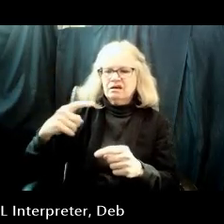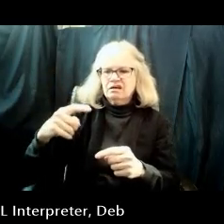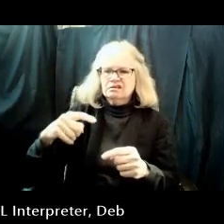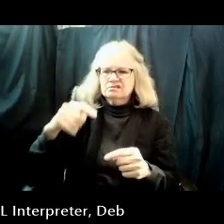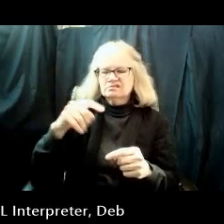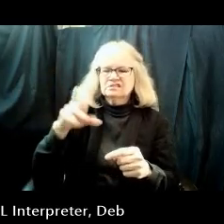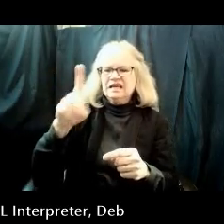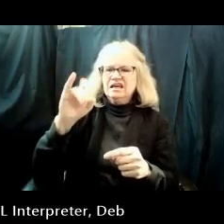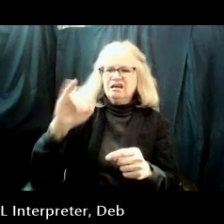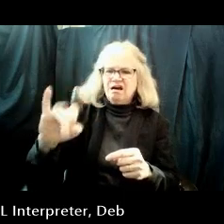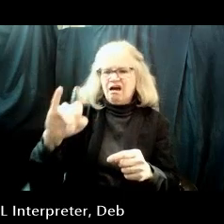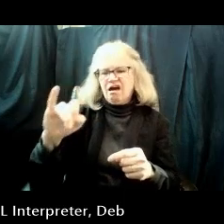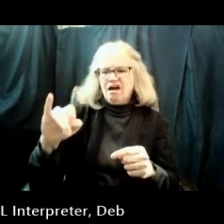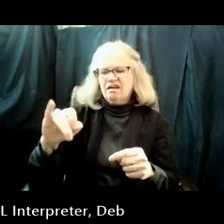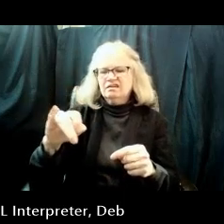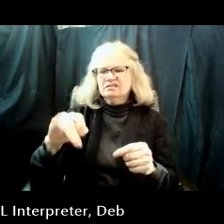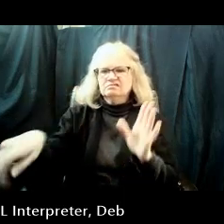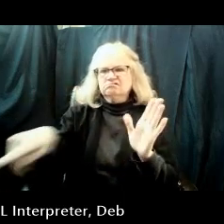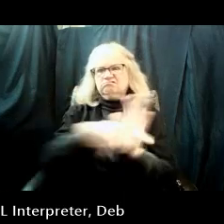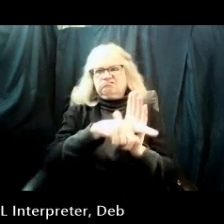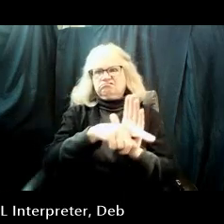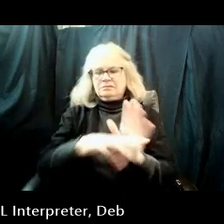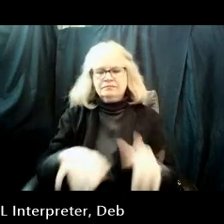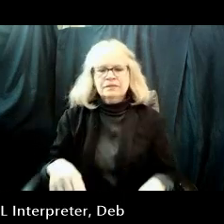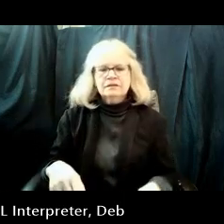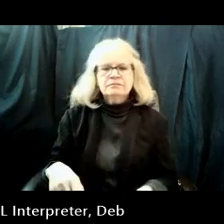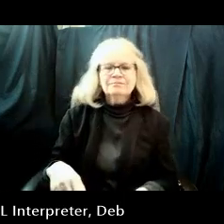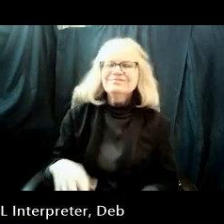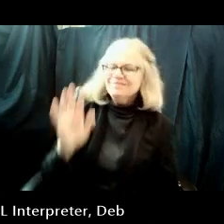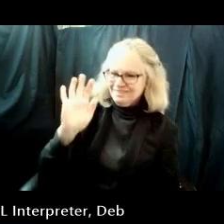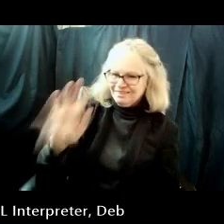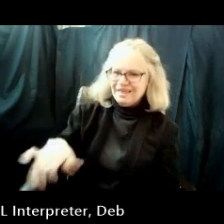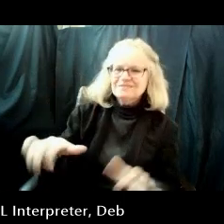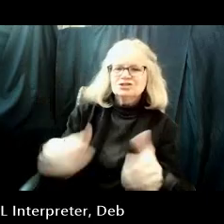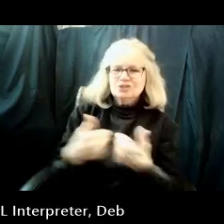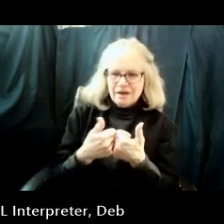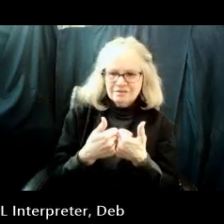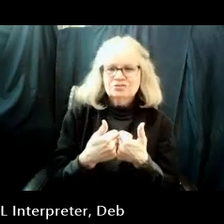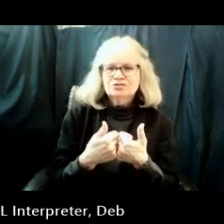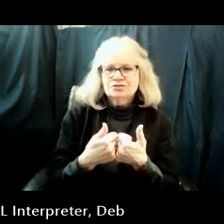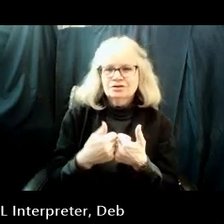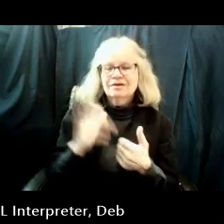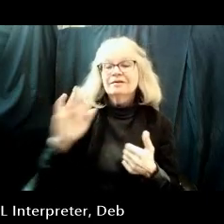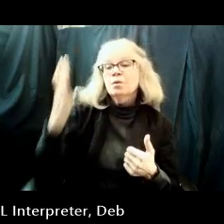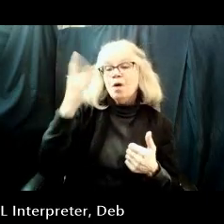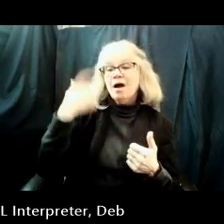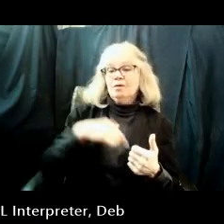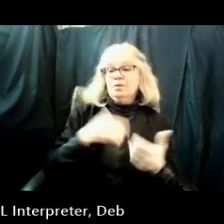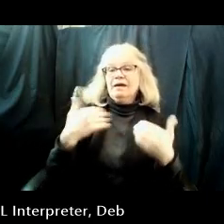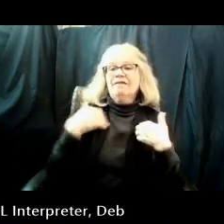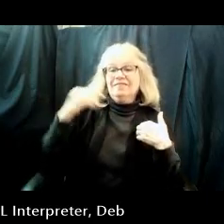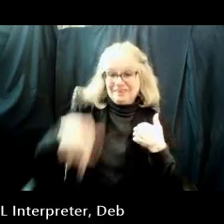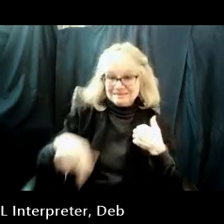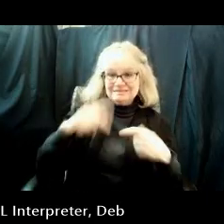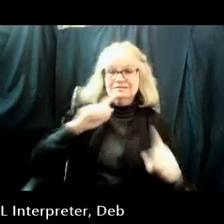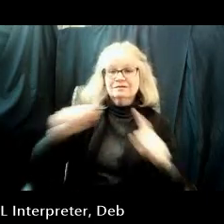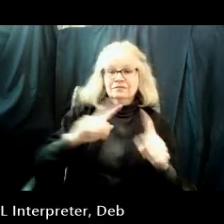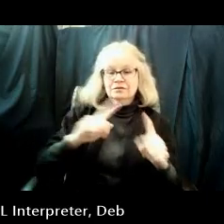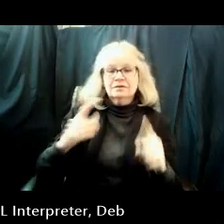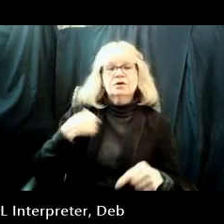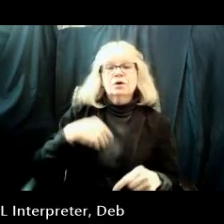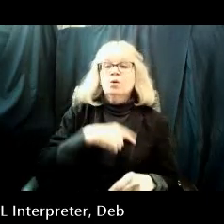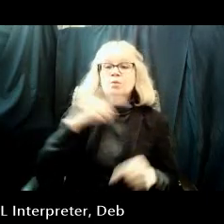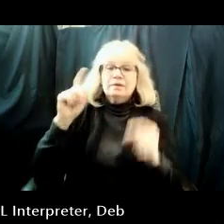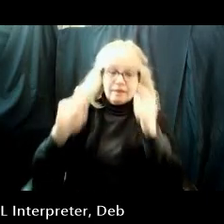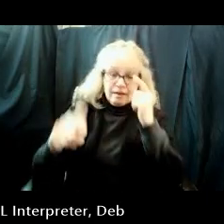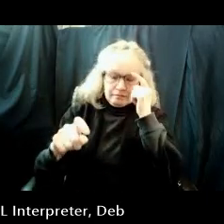DEI? Yeah. I mean, this is the challenge, right? I mean, but that's why we're having this conversation. We have